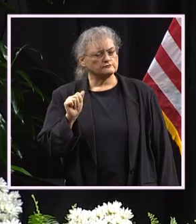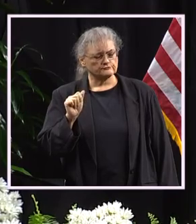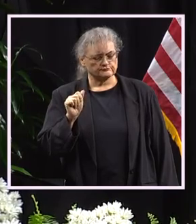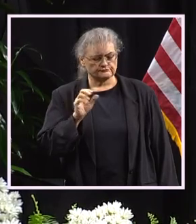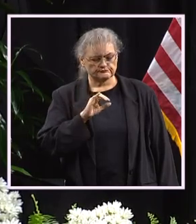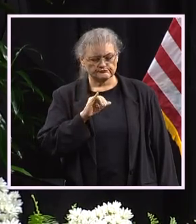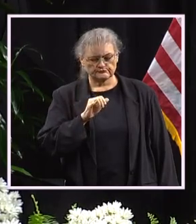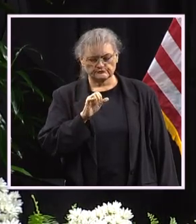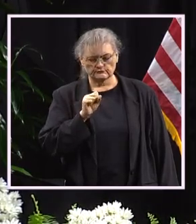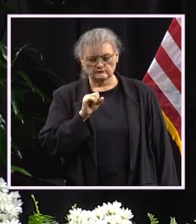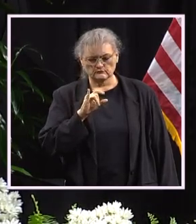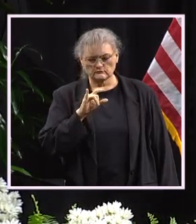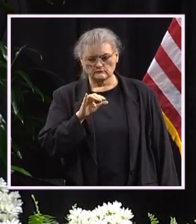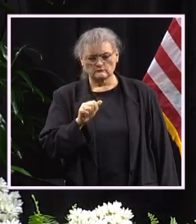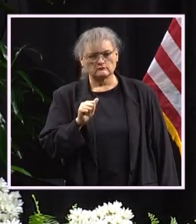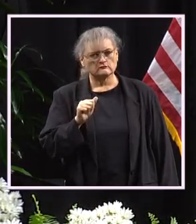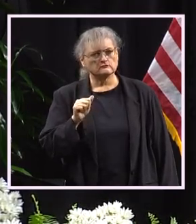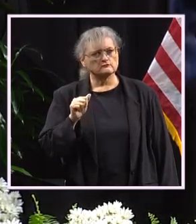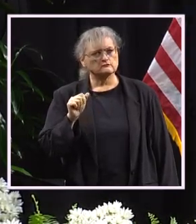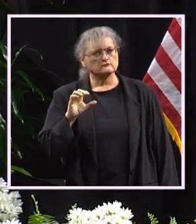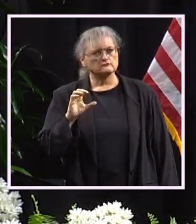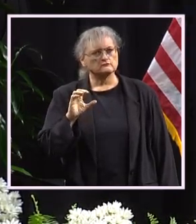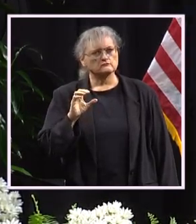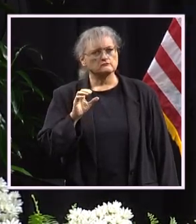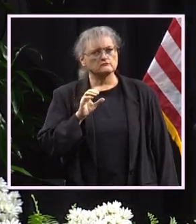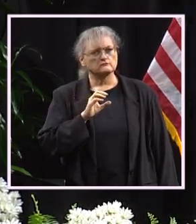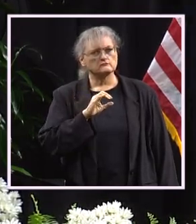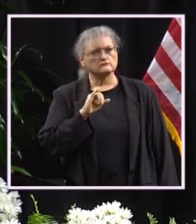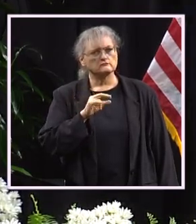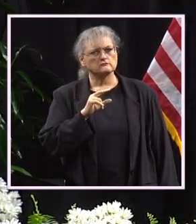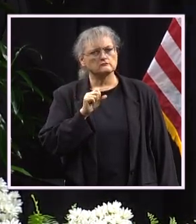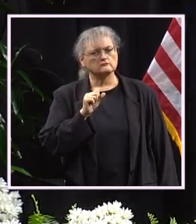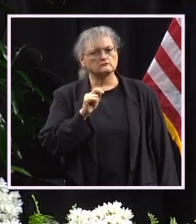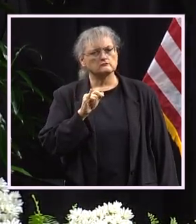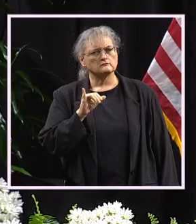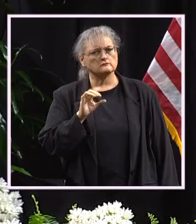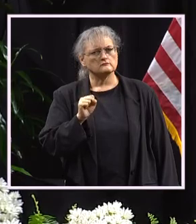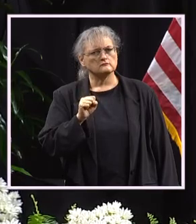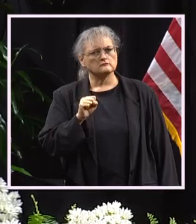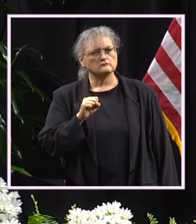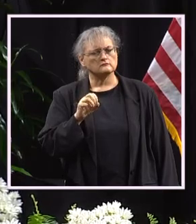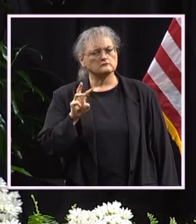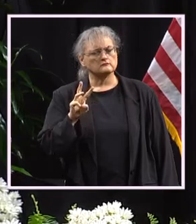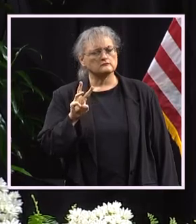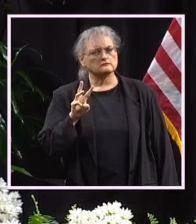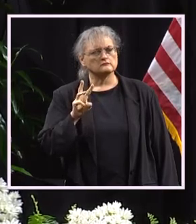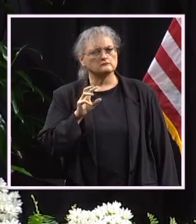Jessica Marie Tenorio, magna cum laude. Justice Amariel Williams.